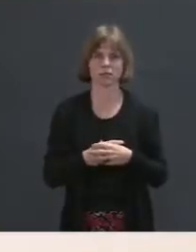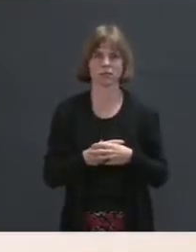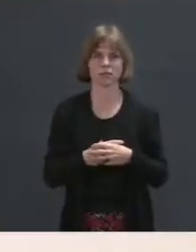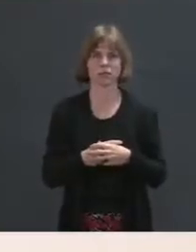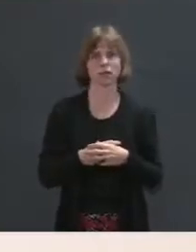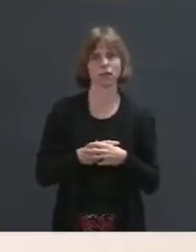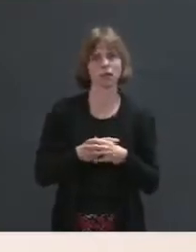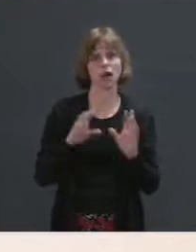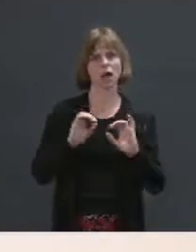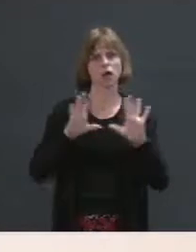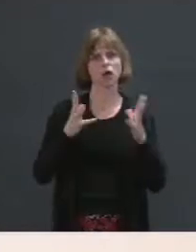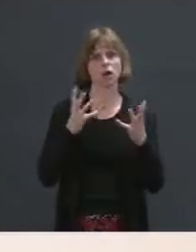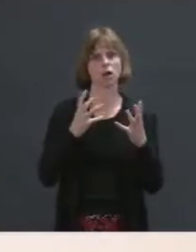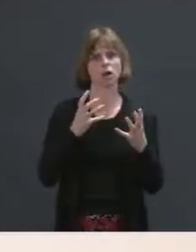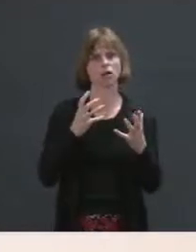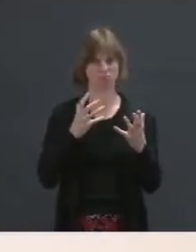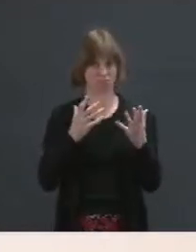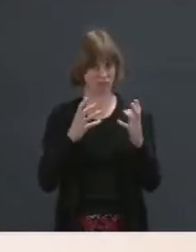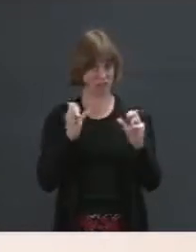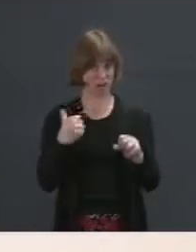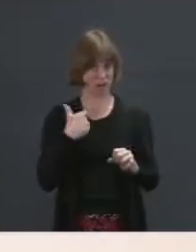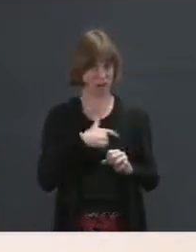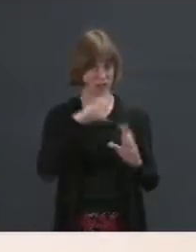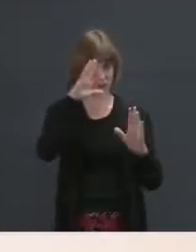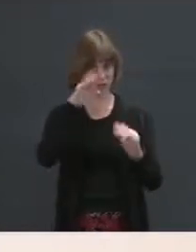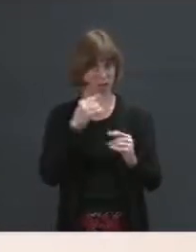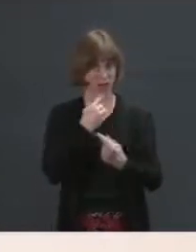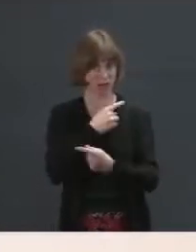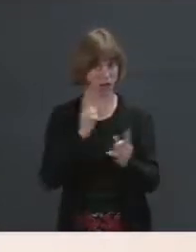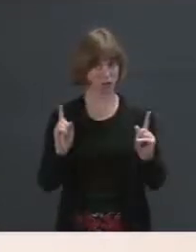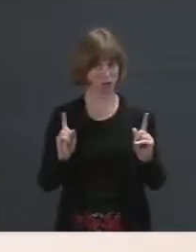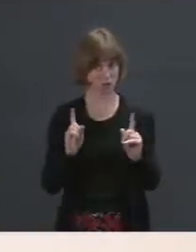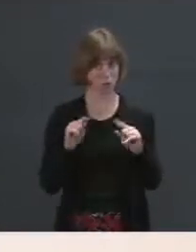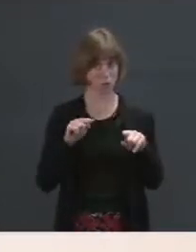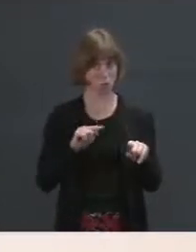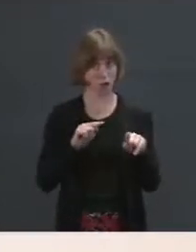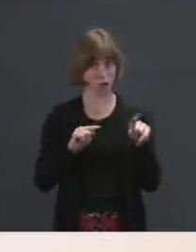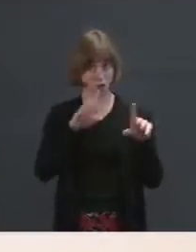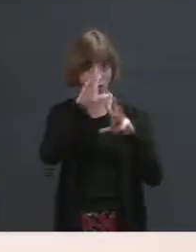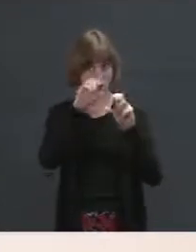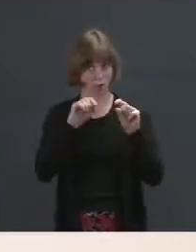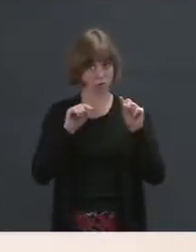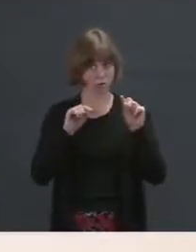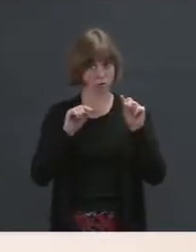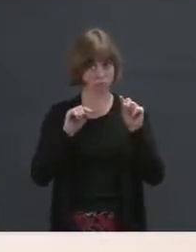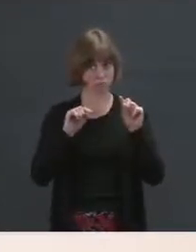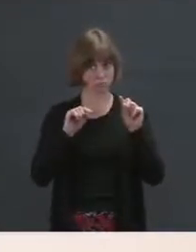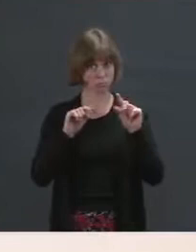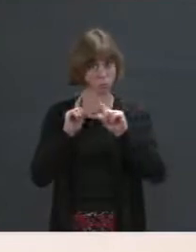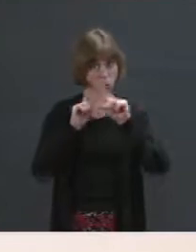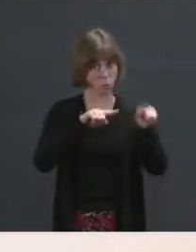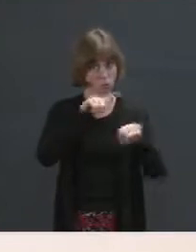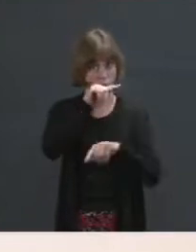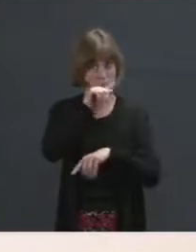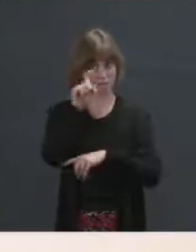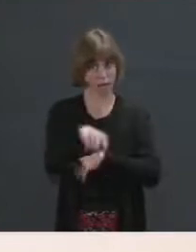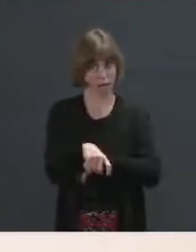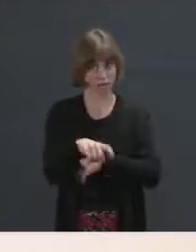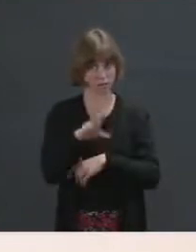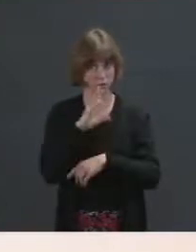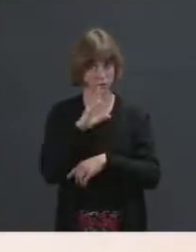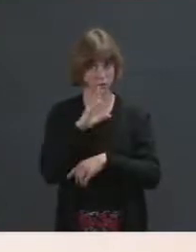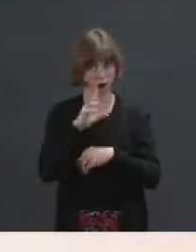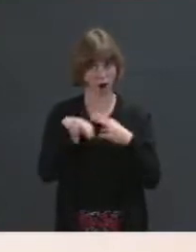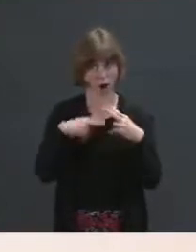to be clear. Can we expect any sort of announcement while the president is in Texas or going to Texas? Investigations,